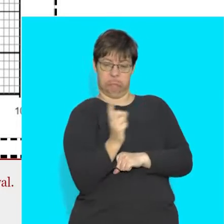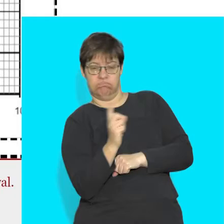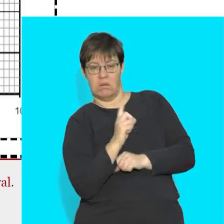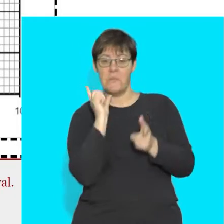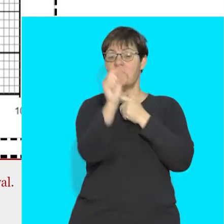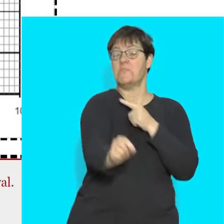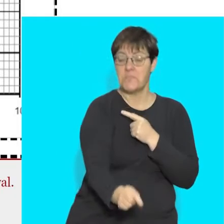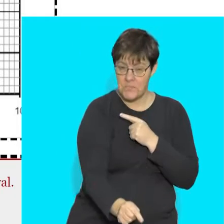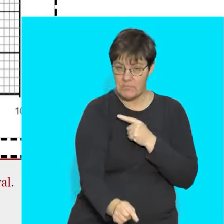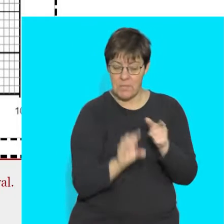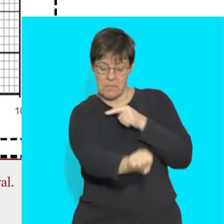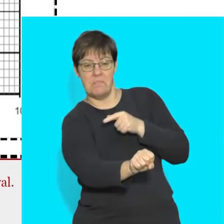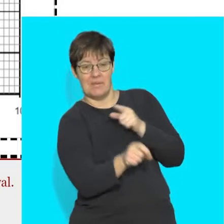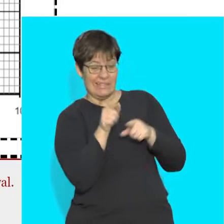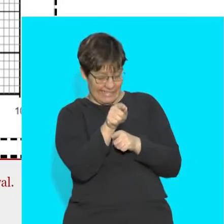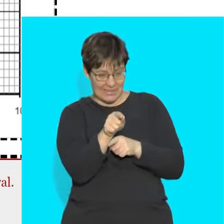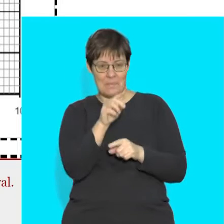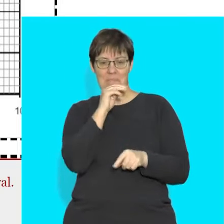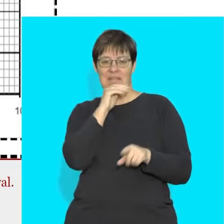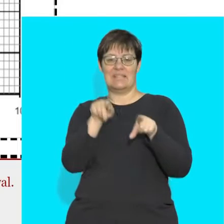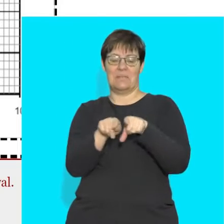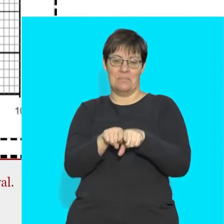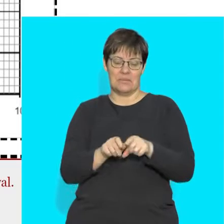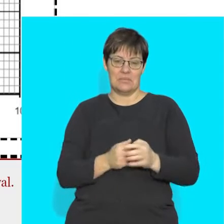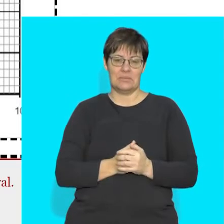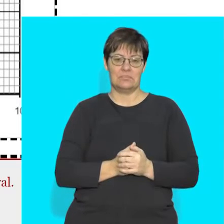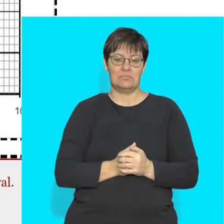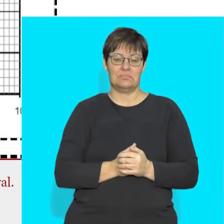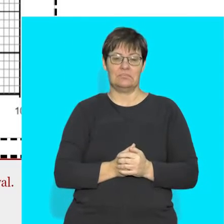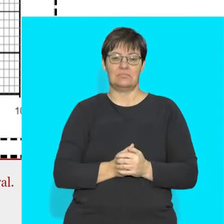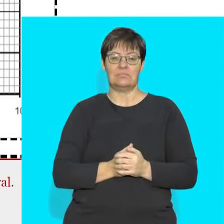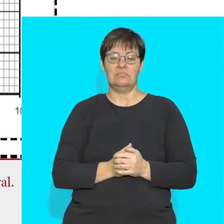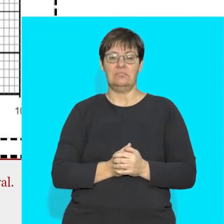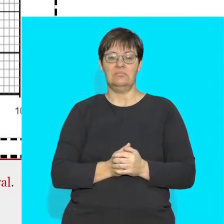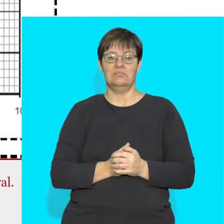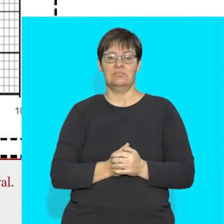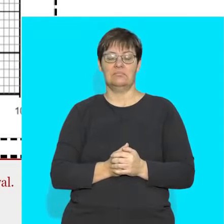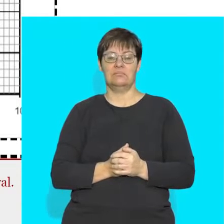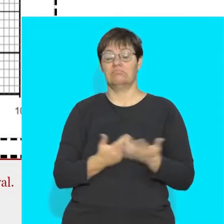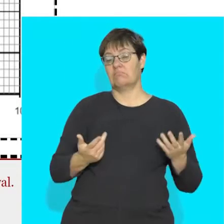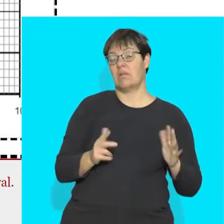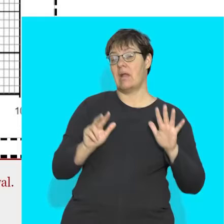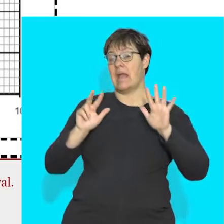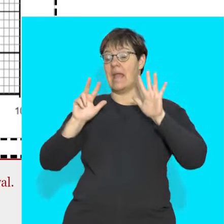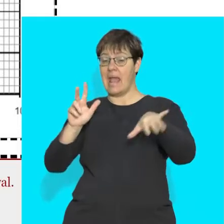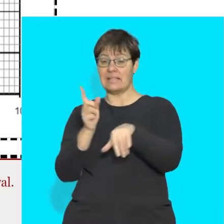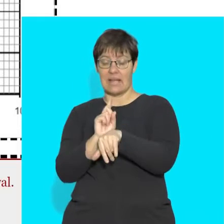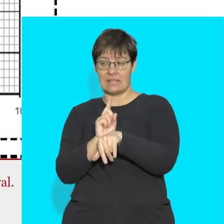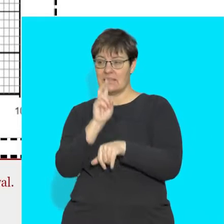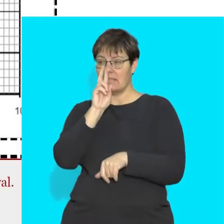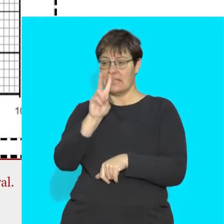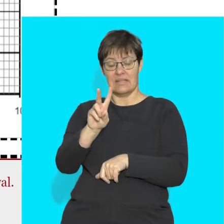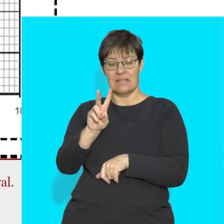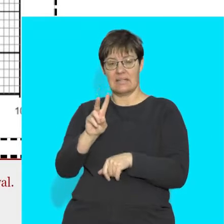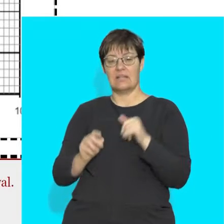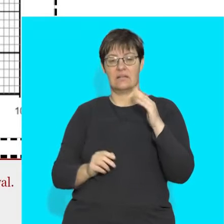it, that's what that would do. If I go to 8 seconds, can you see